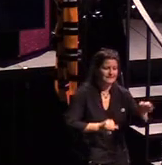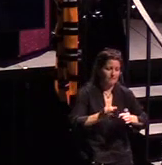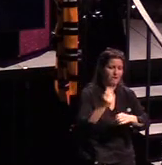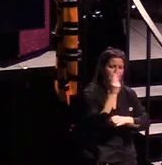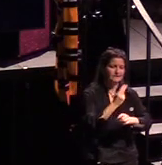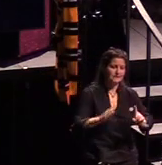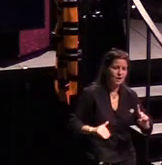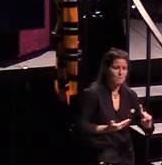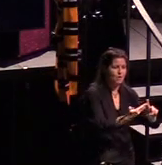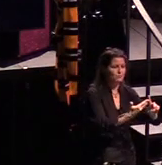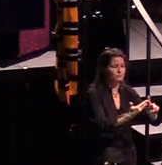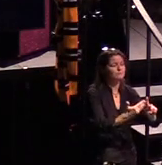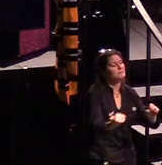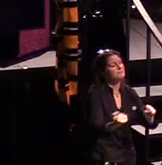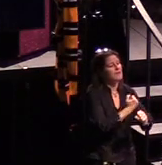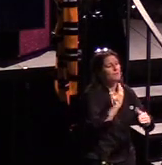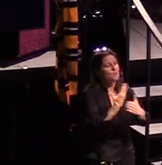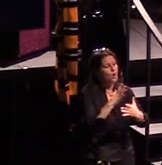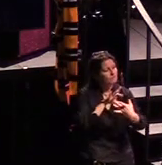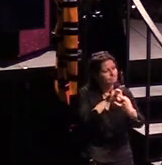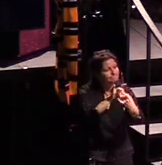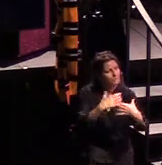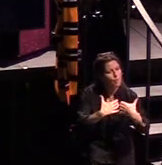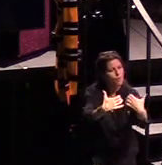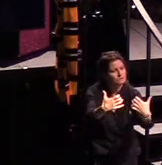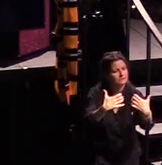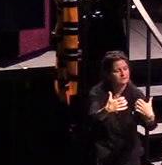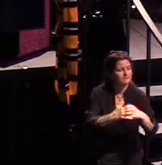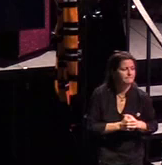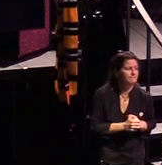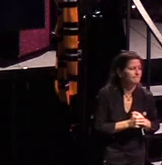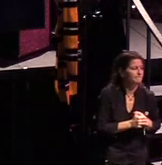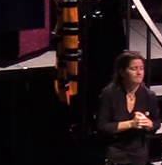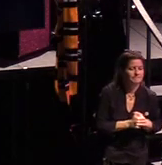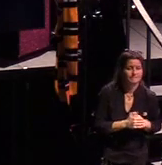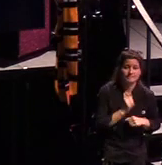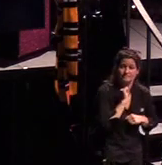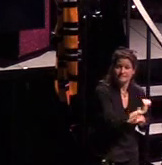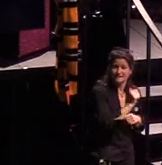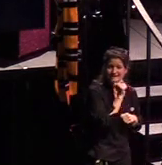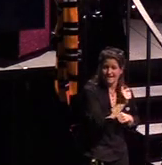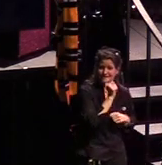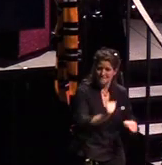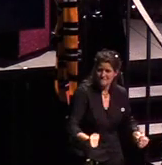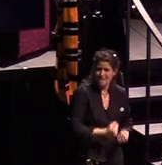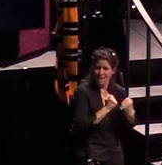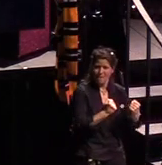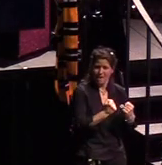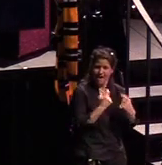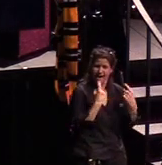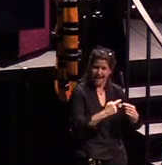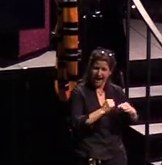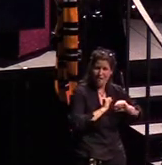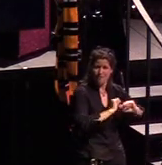whiskey to making work and engaging audiences but my tics are my power biscuit because they let me do things